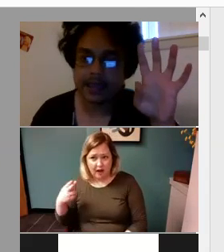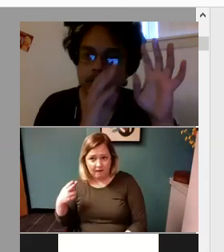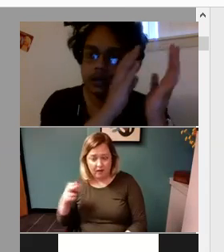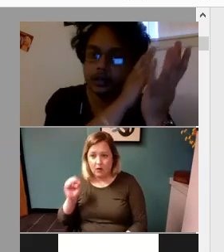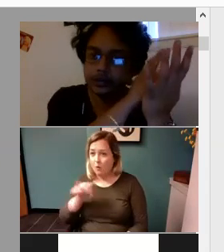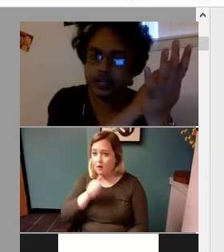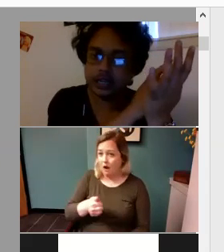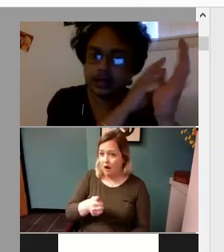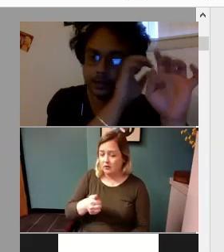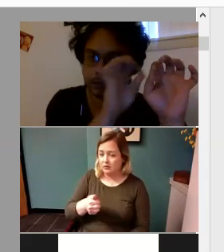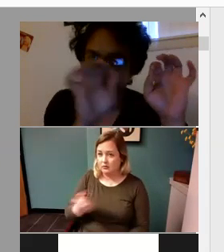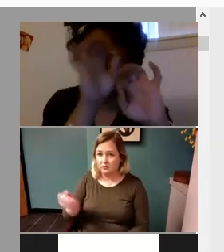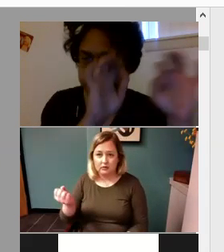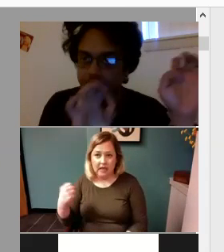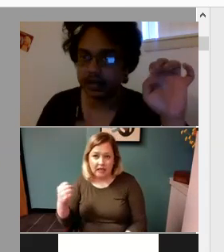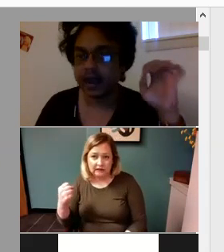Can I